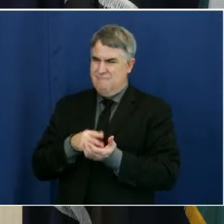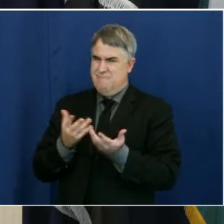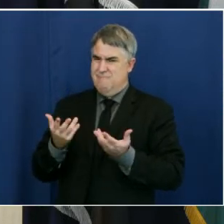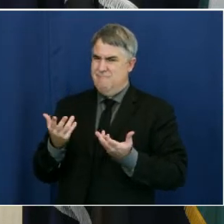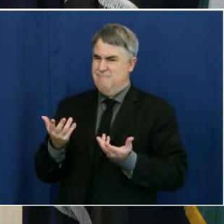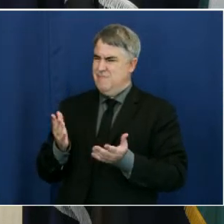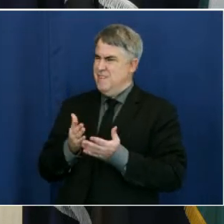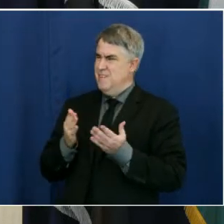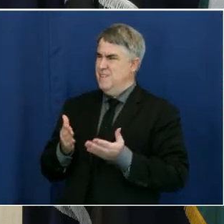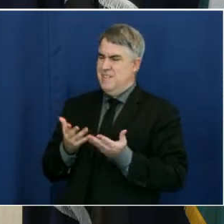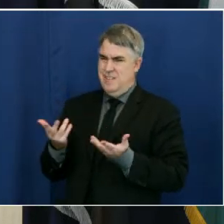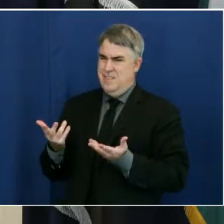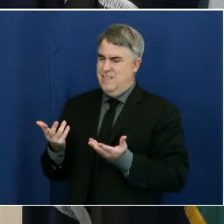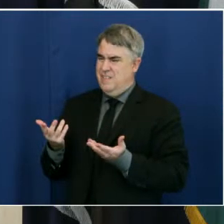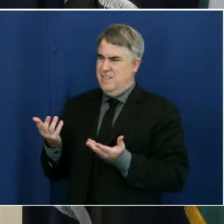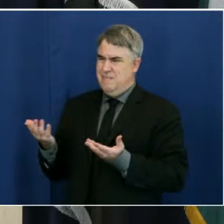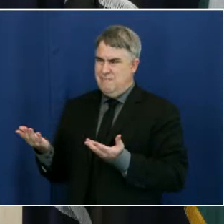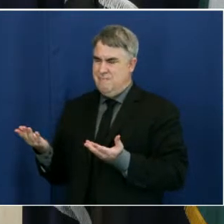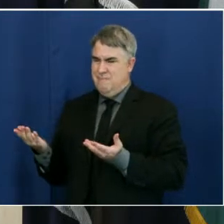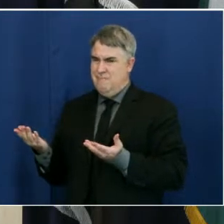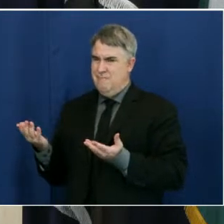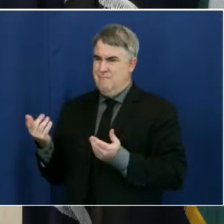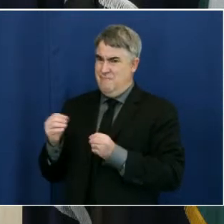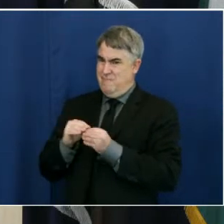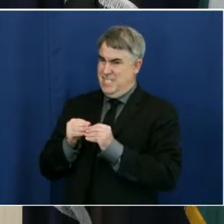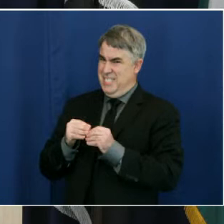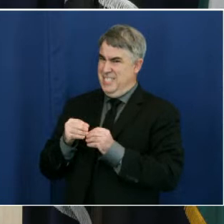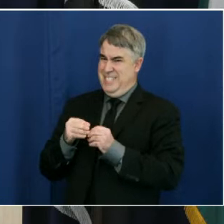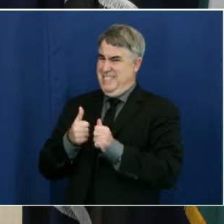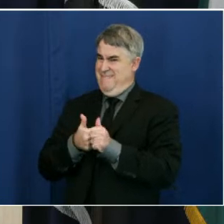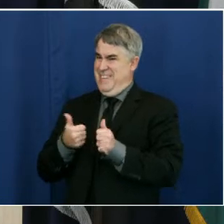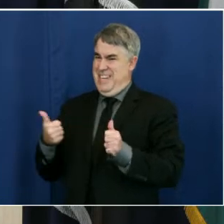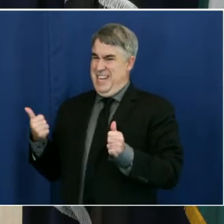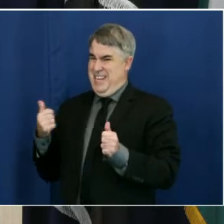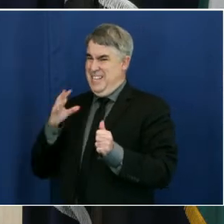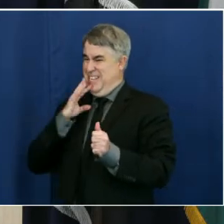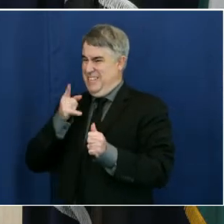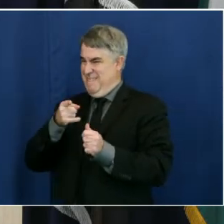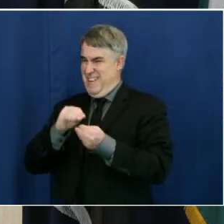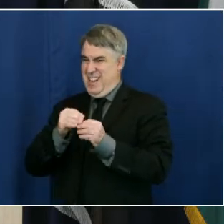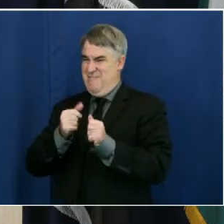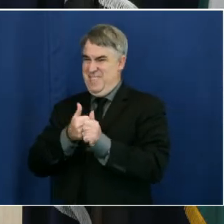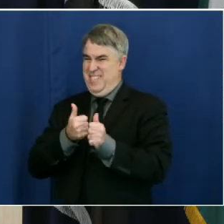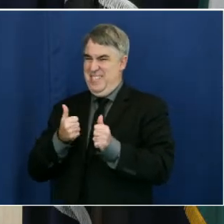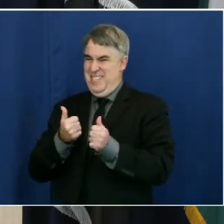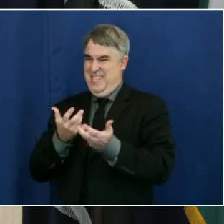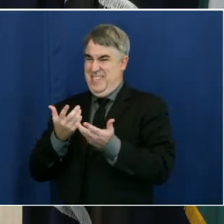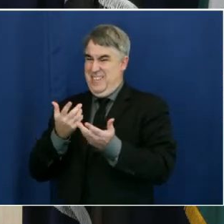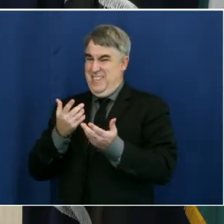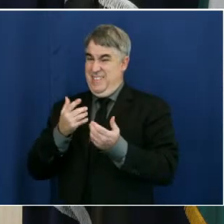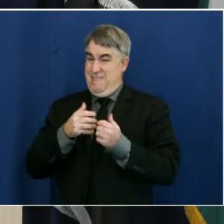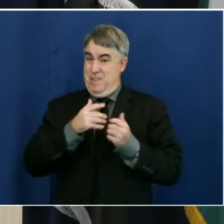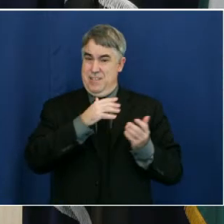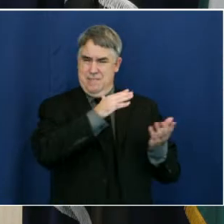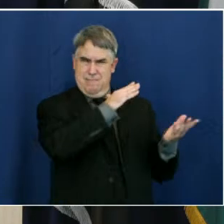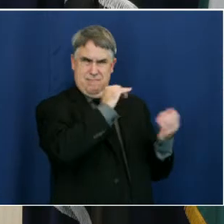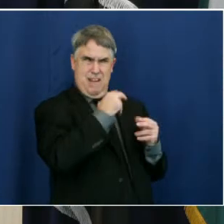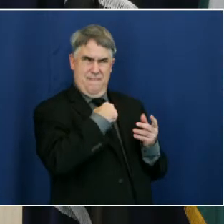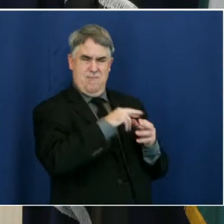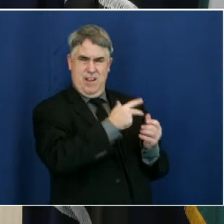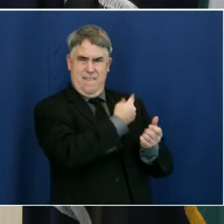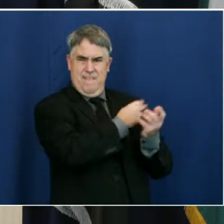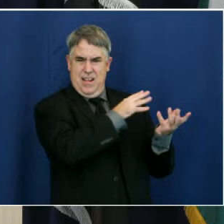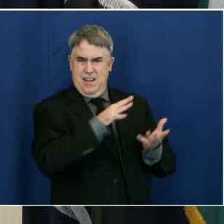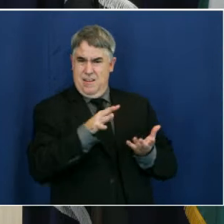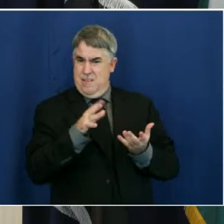as good as the number of doses that you have, but it sounds like you have the doses shipped to meet that goal. So do you still think you